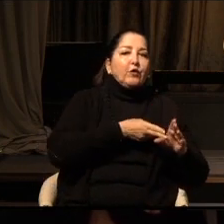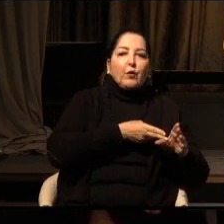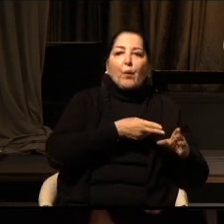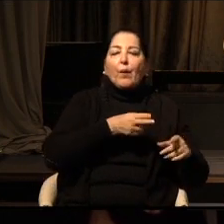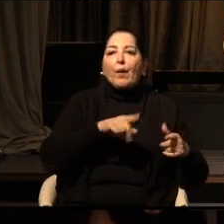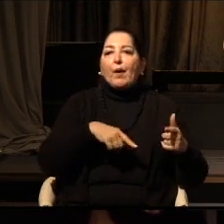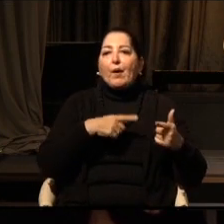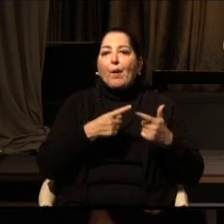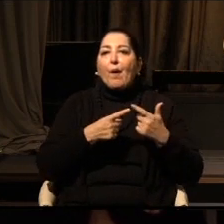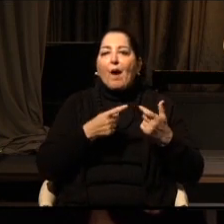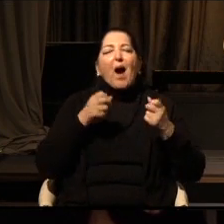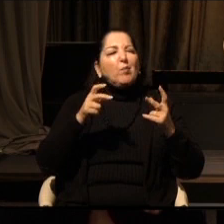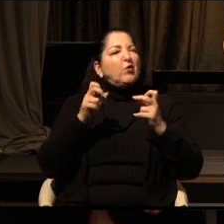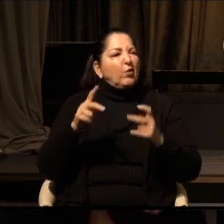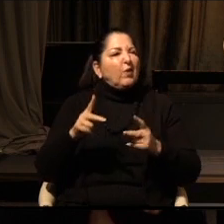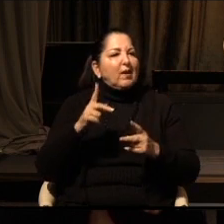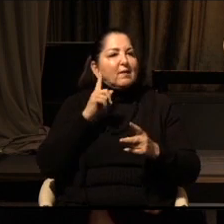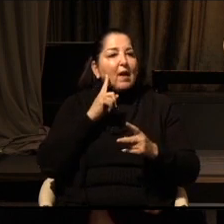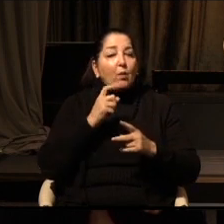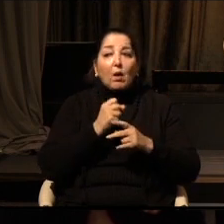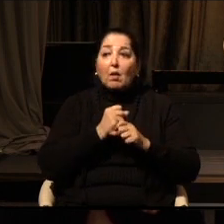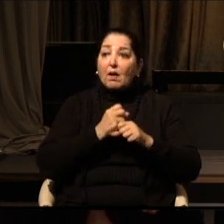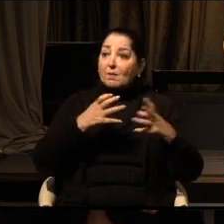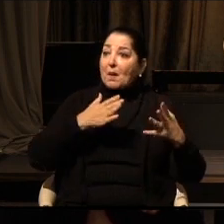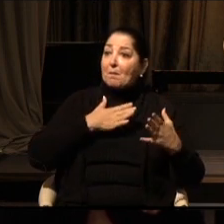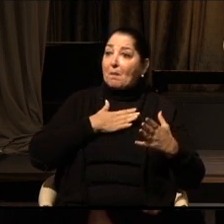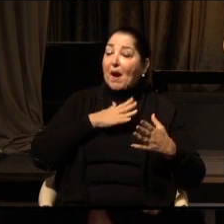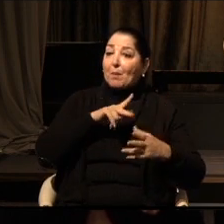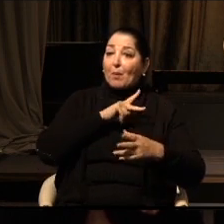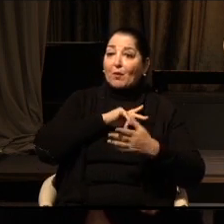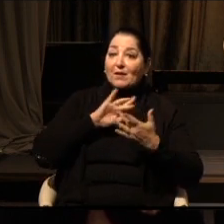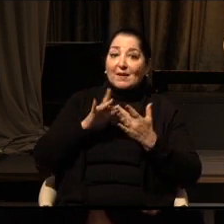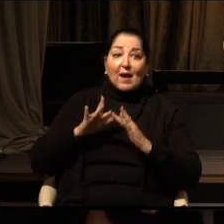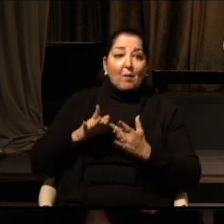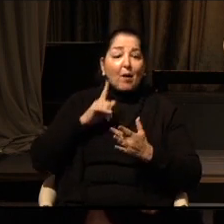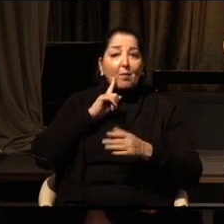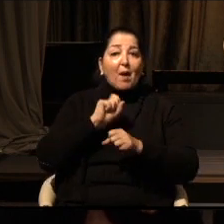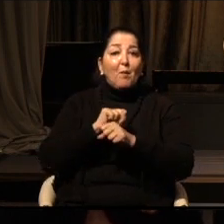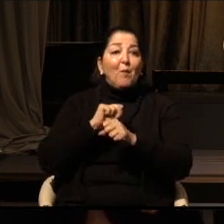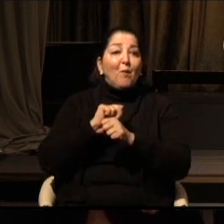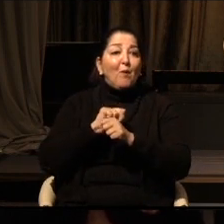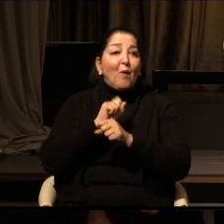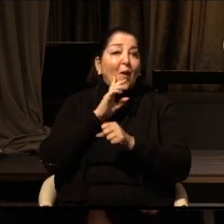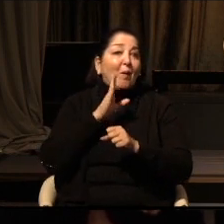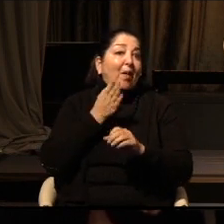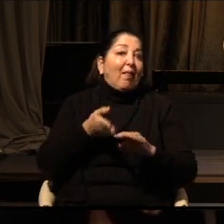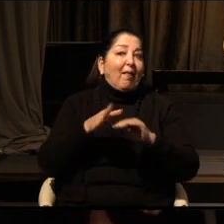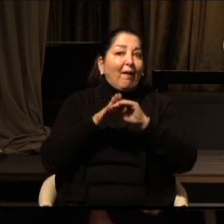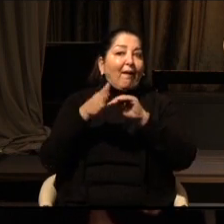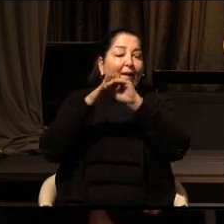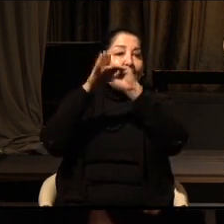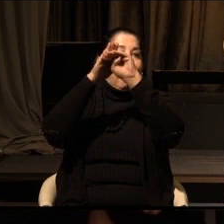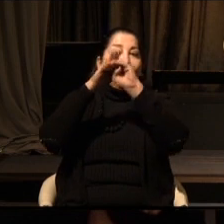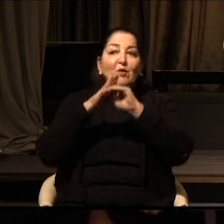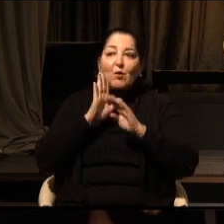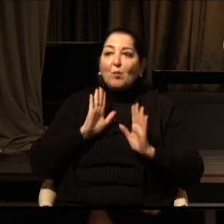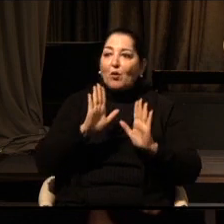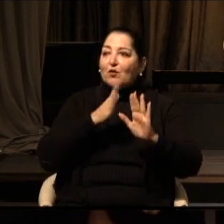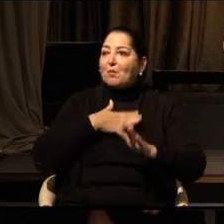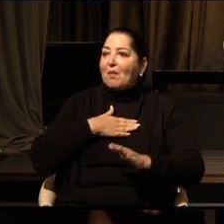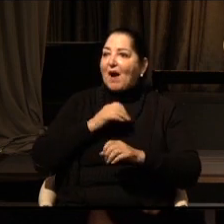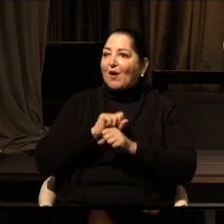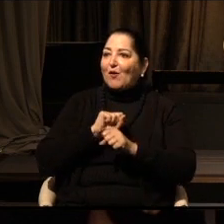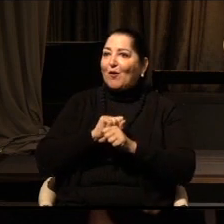know, opportunities that will expand my personal network, that have the opportunity to push my career